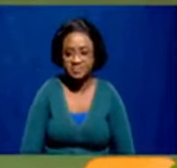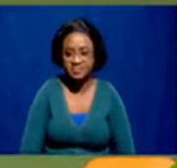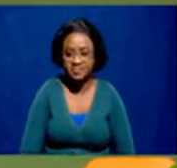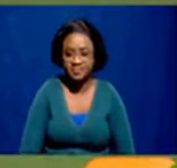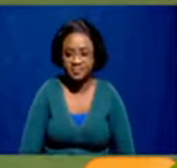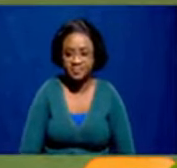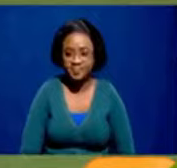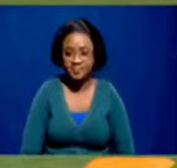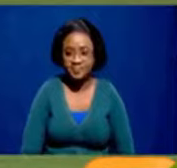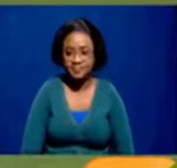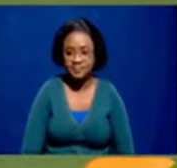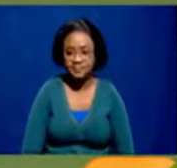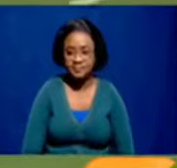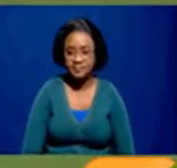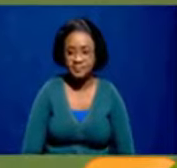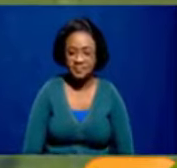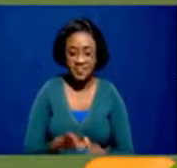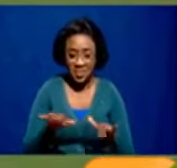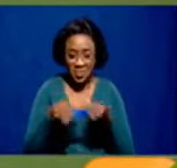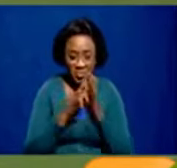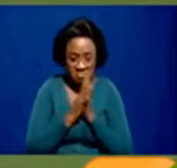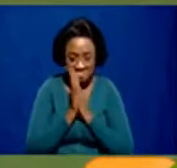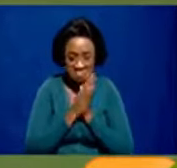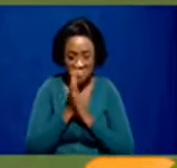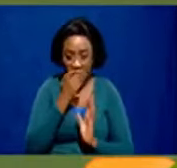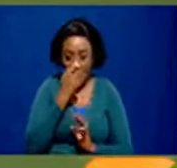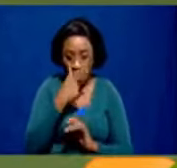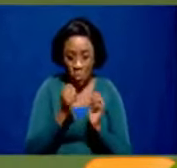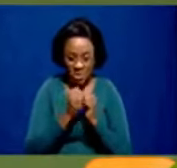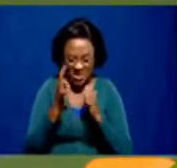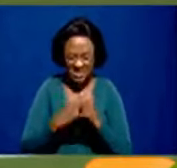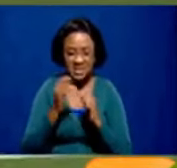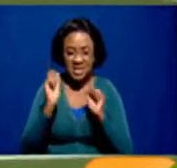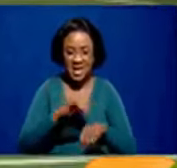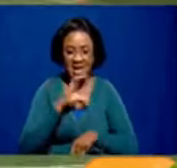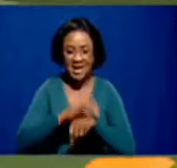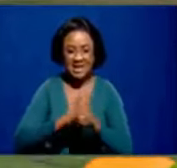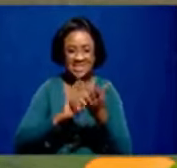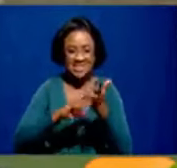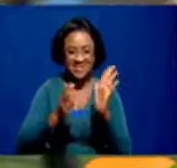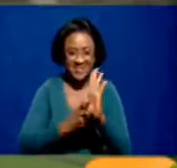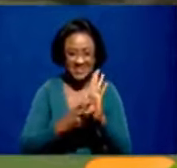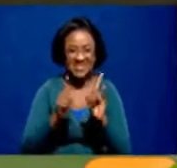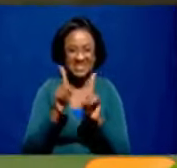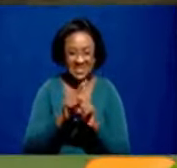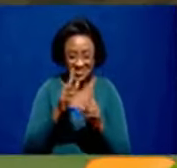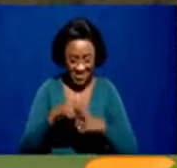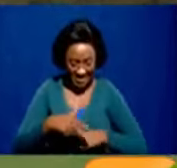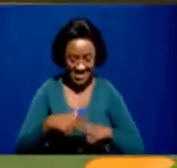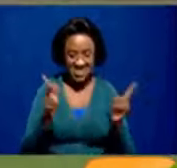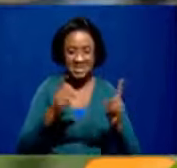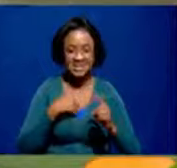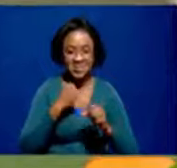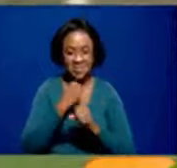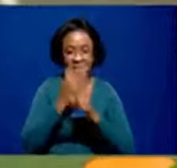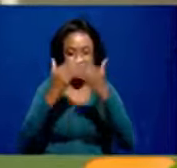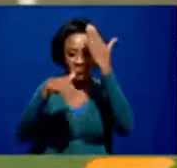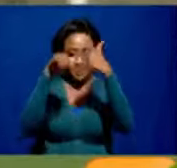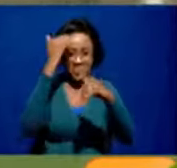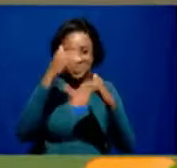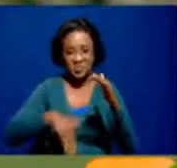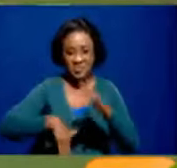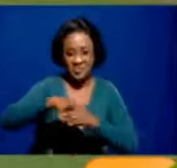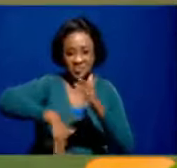Kibet says he can't wait to turn 18 and hopefully he can sign a professional contract and his career as a professional footballer can finally